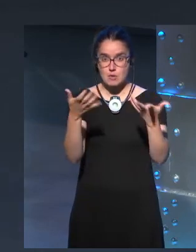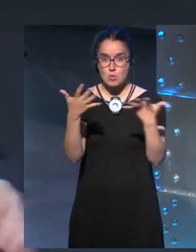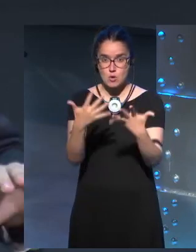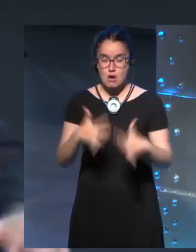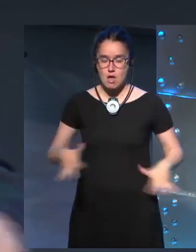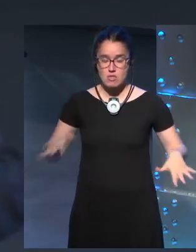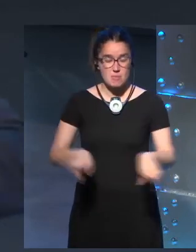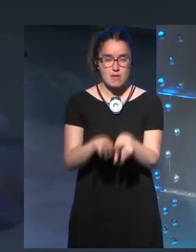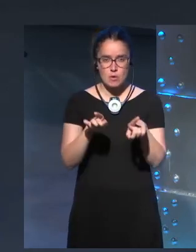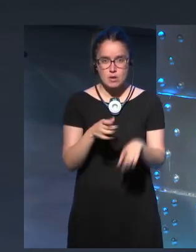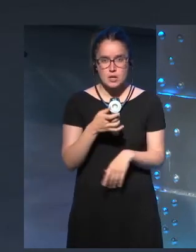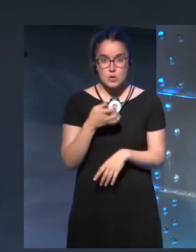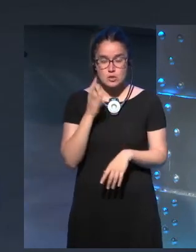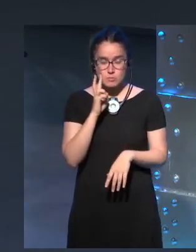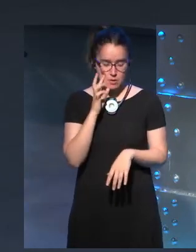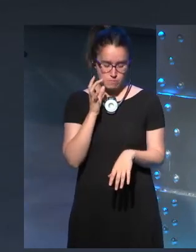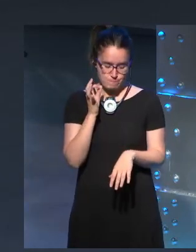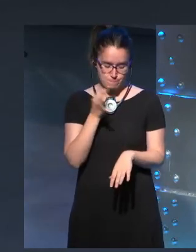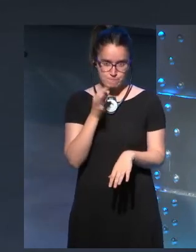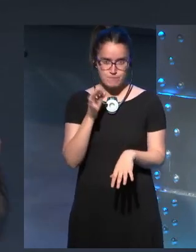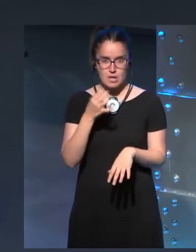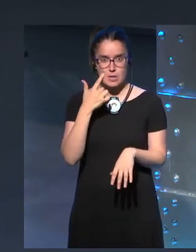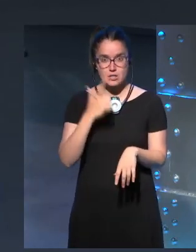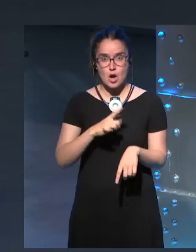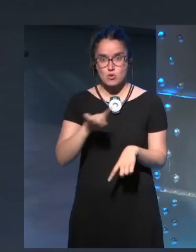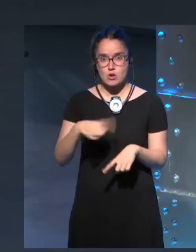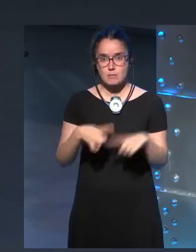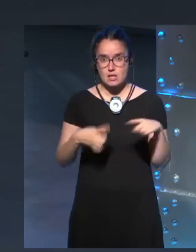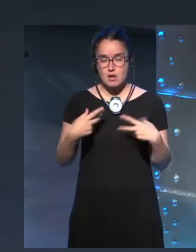the time, watching my watch. I was seeing if